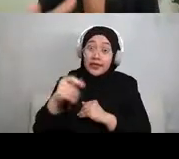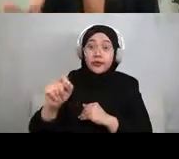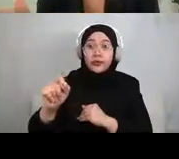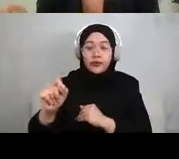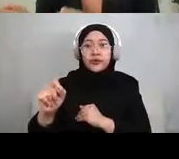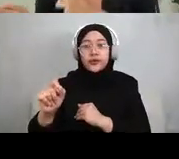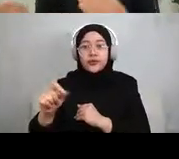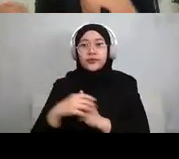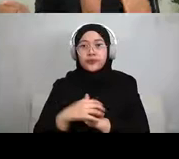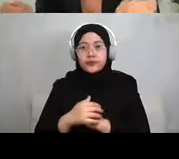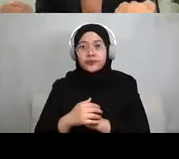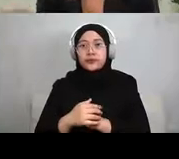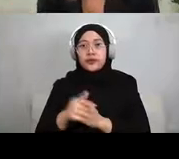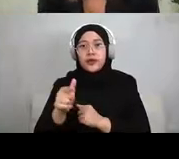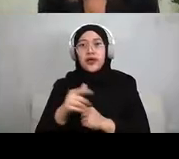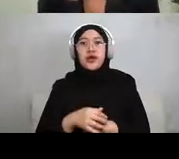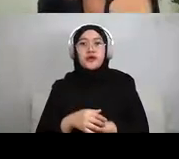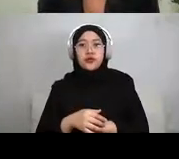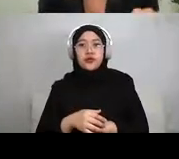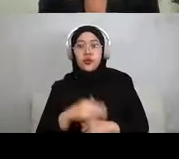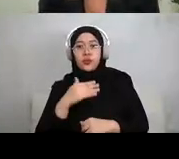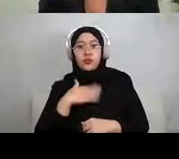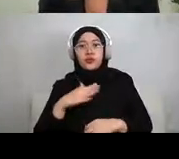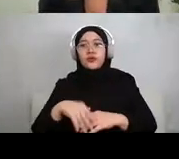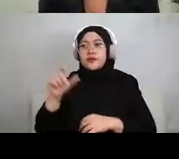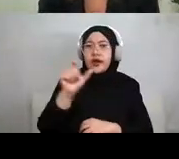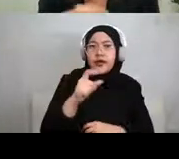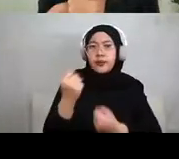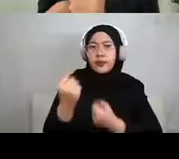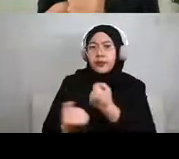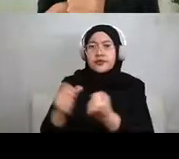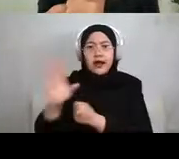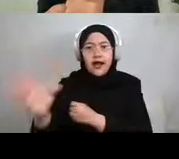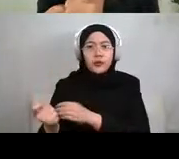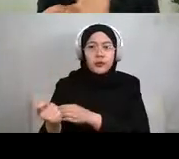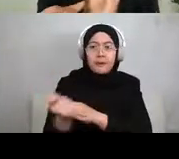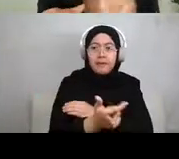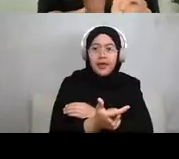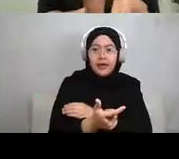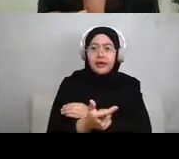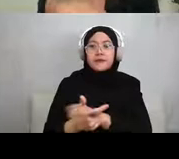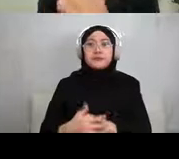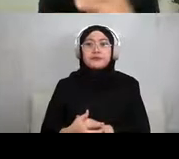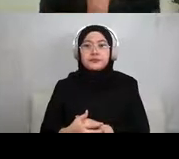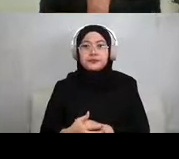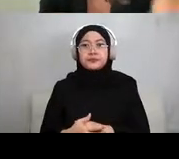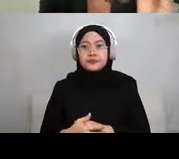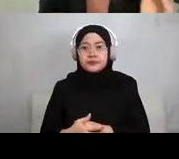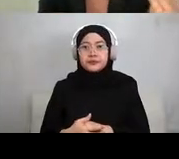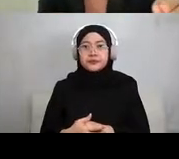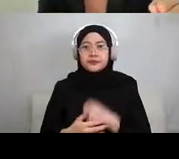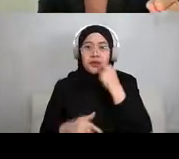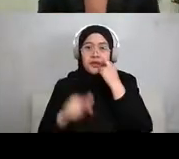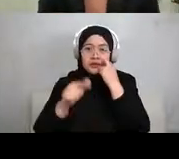will put a higher price for the leasing contract. And if this payment is made through